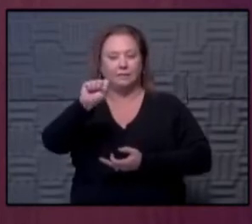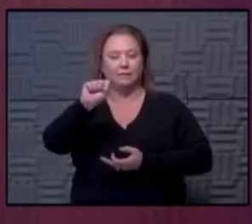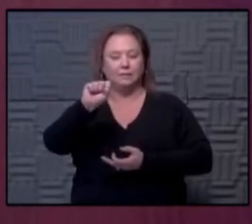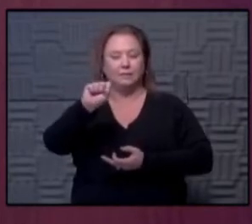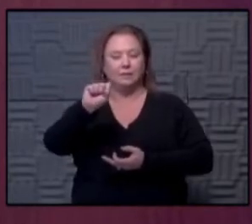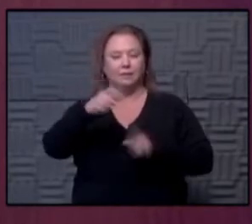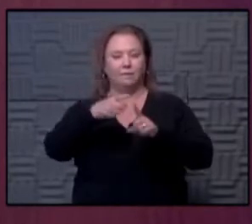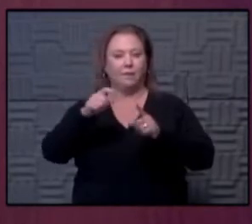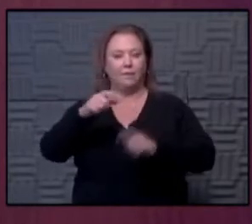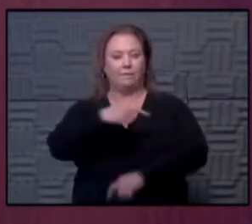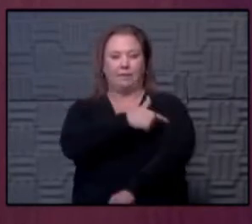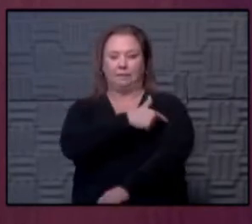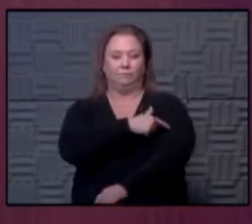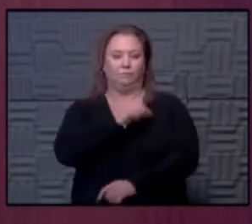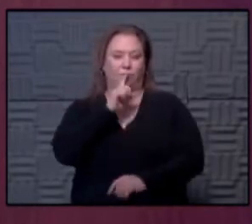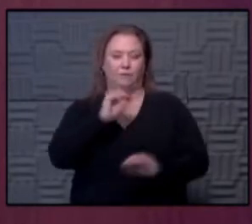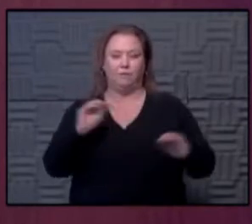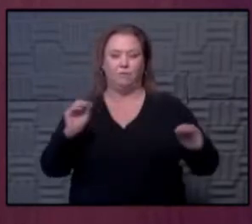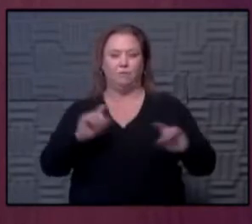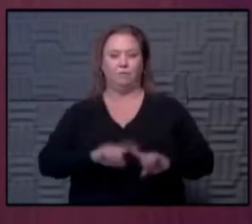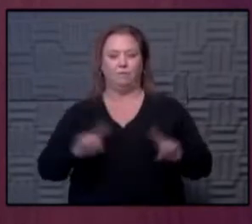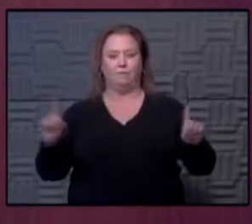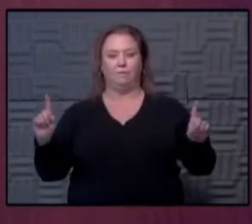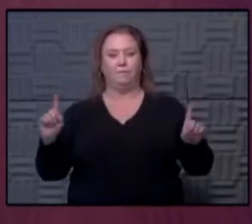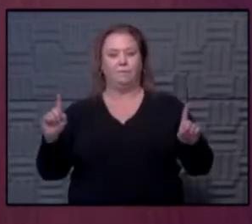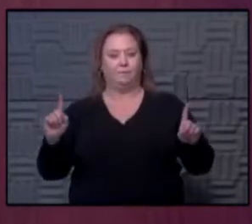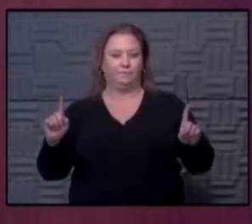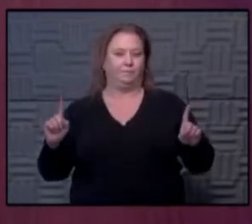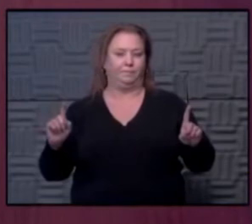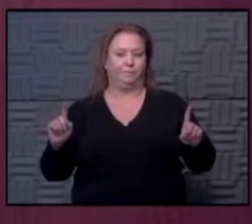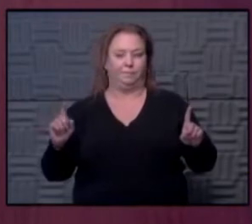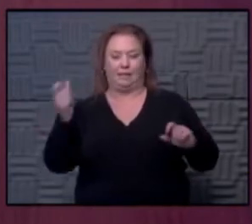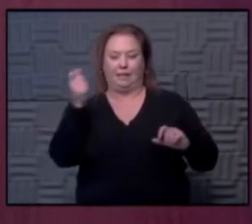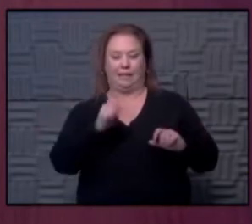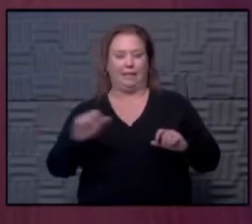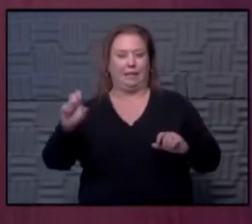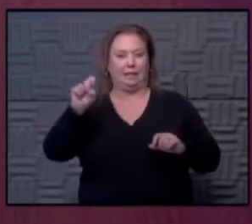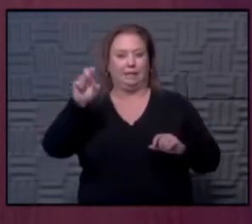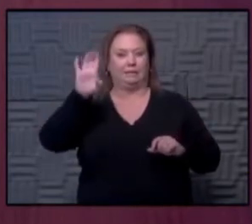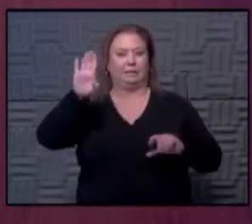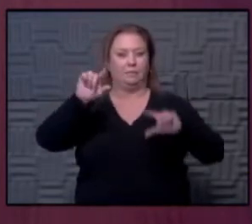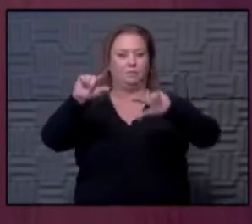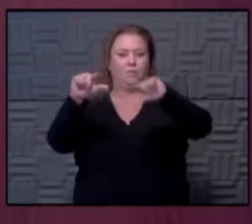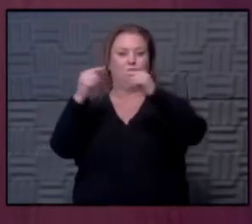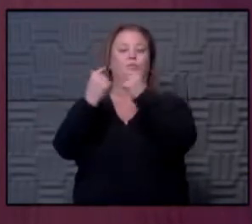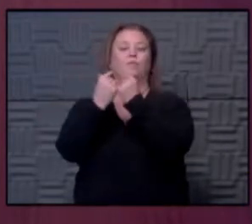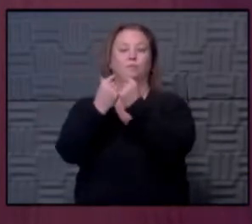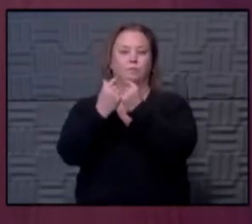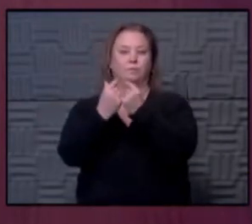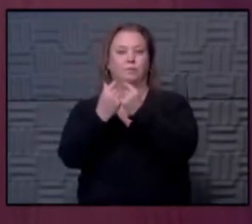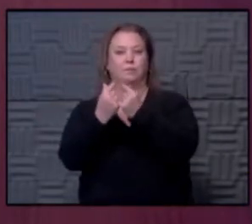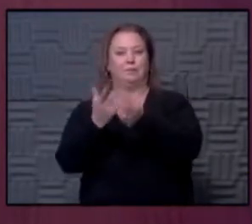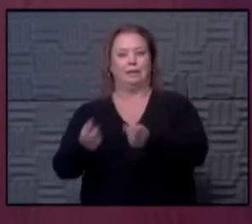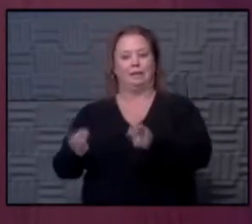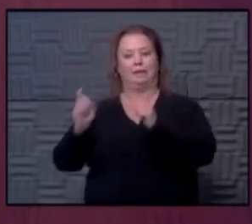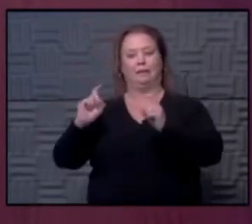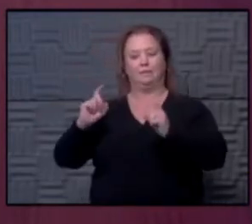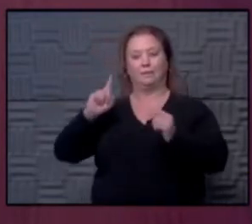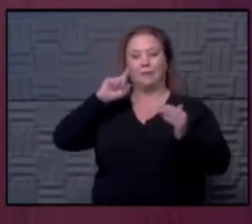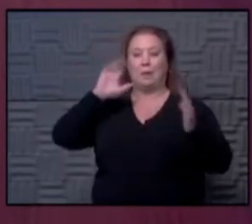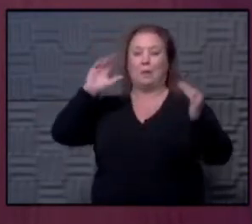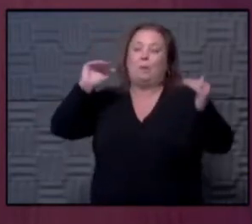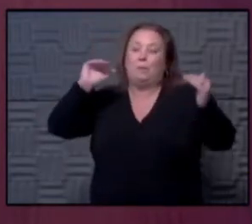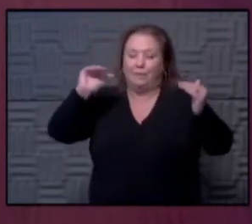the vaccines. There really was no difference in any of those subgroups. So I think that gives us some initial hope and